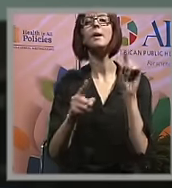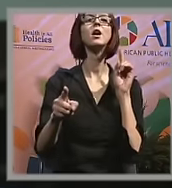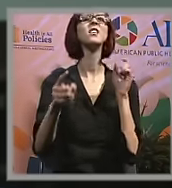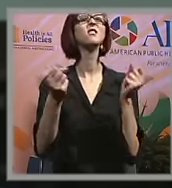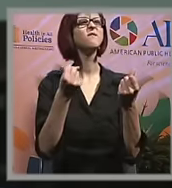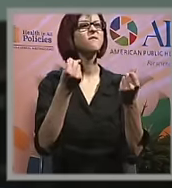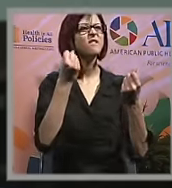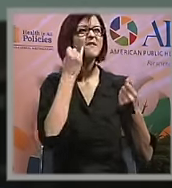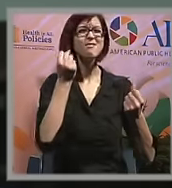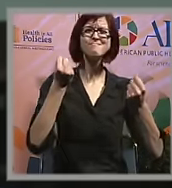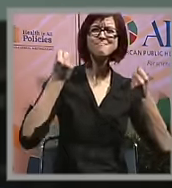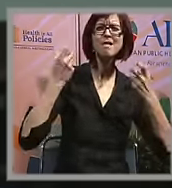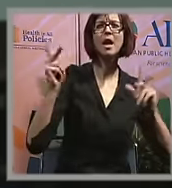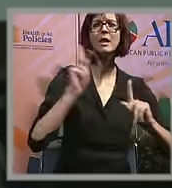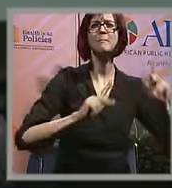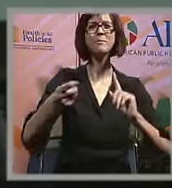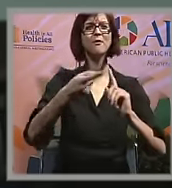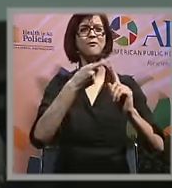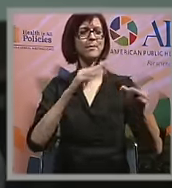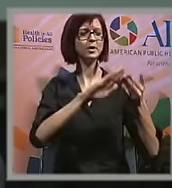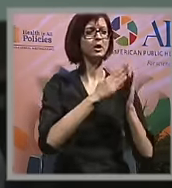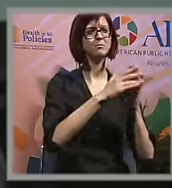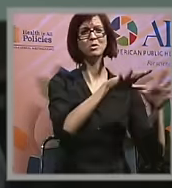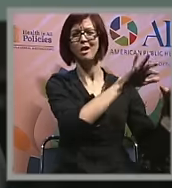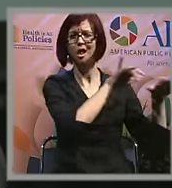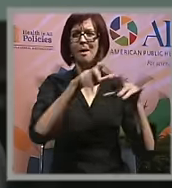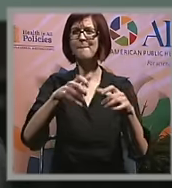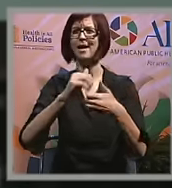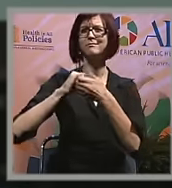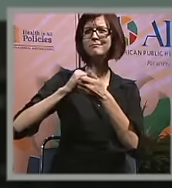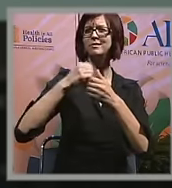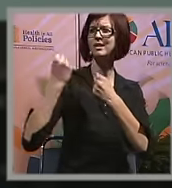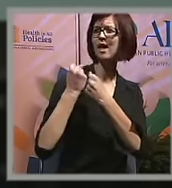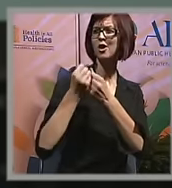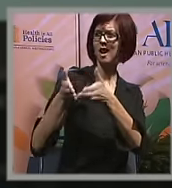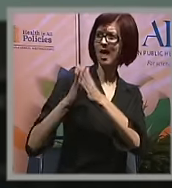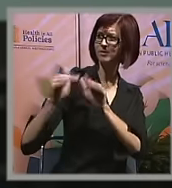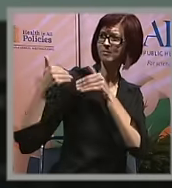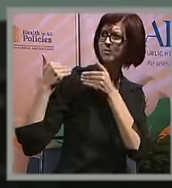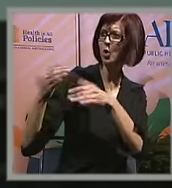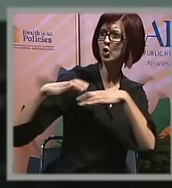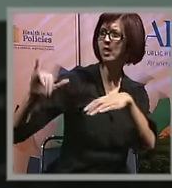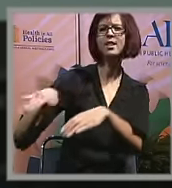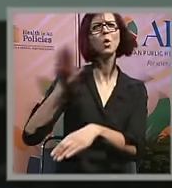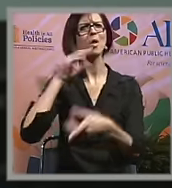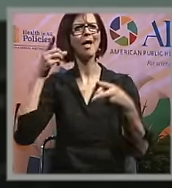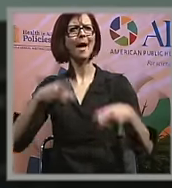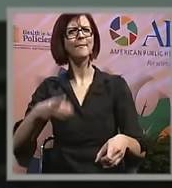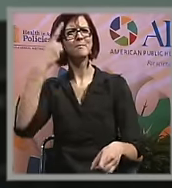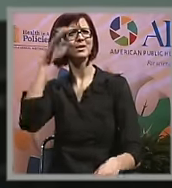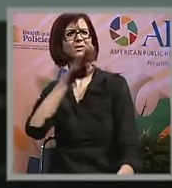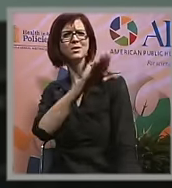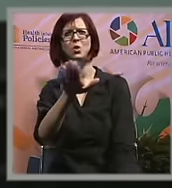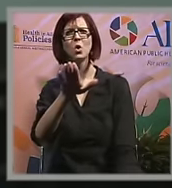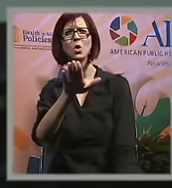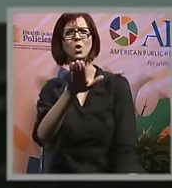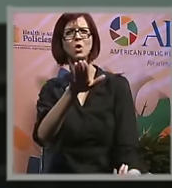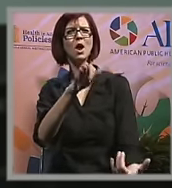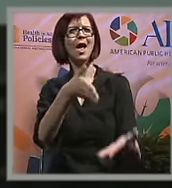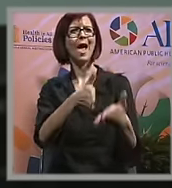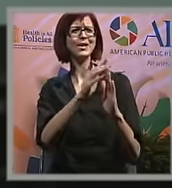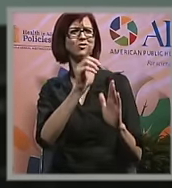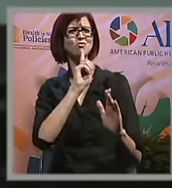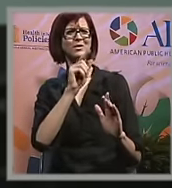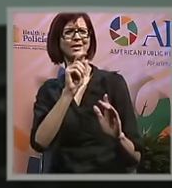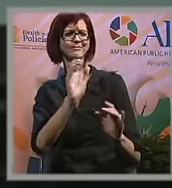many folks from the community band together and ask them to do that, that will happen. Because your ask is not that big of an